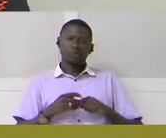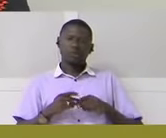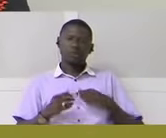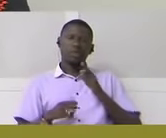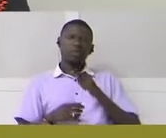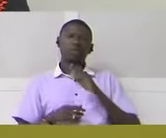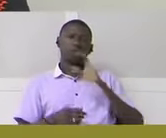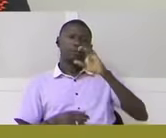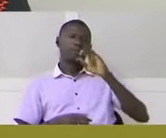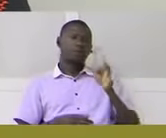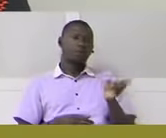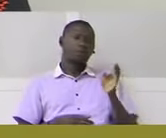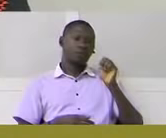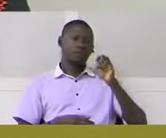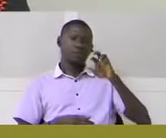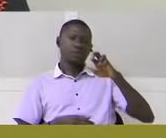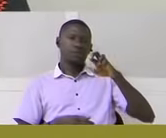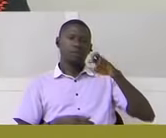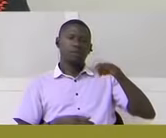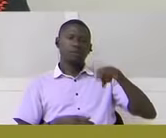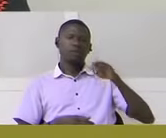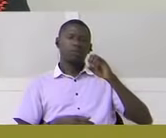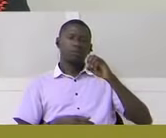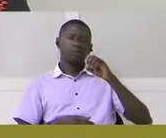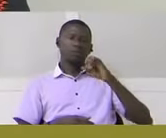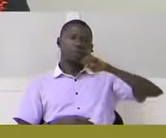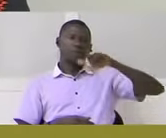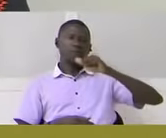hit. Moto Chernojalo moto mentaki.